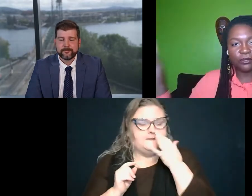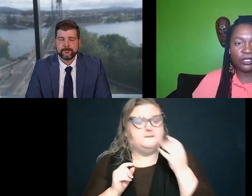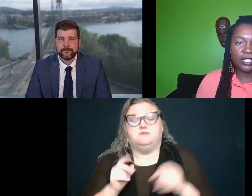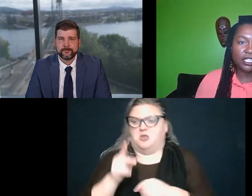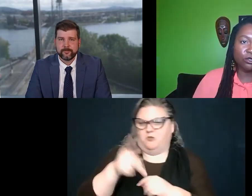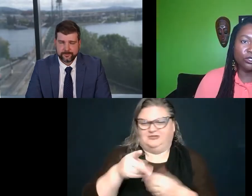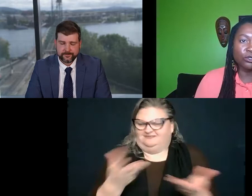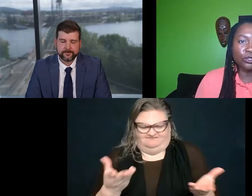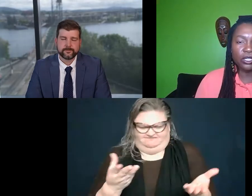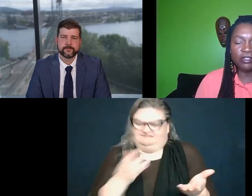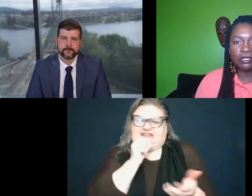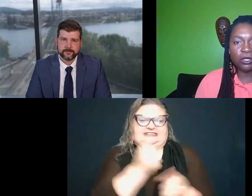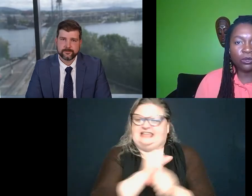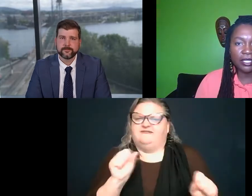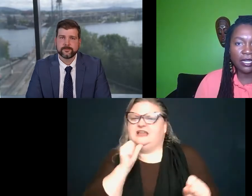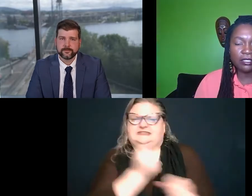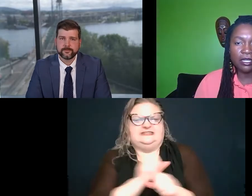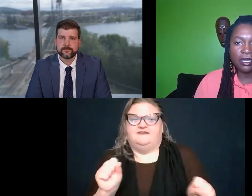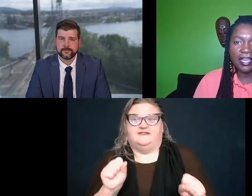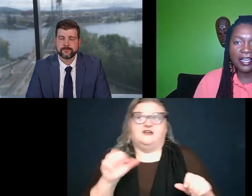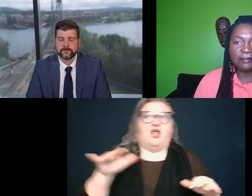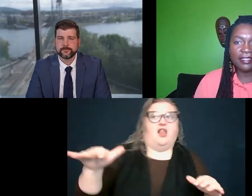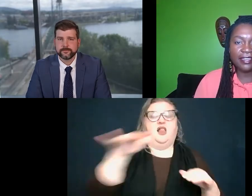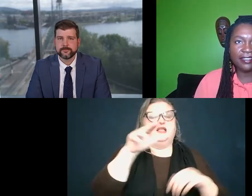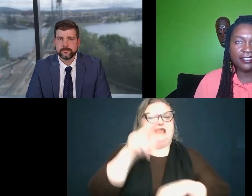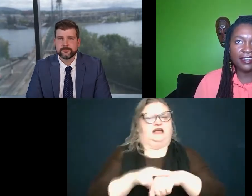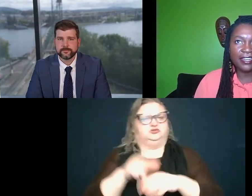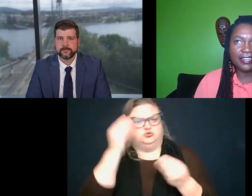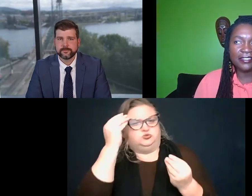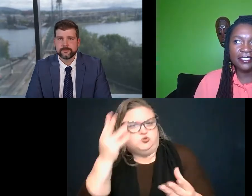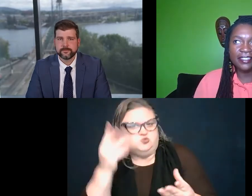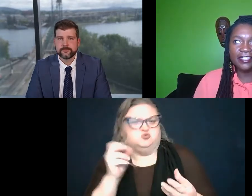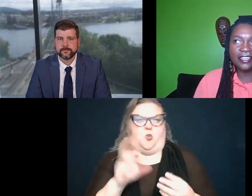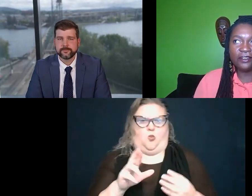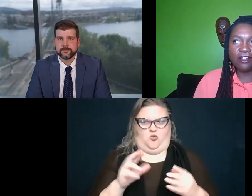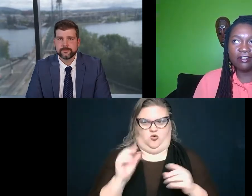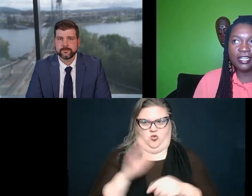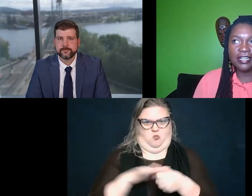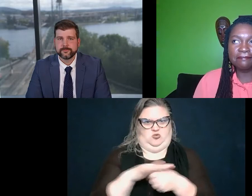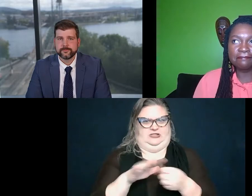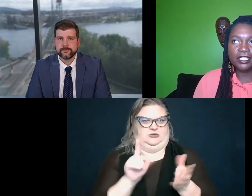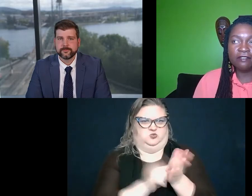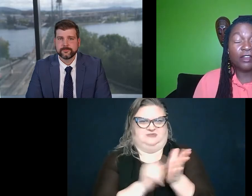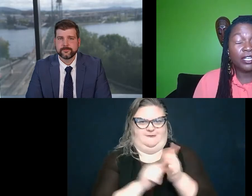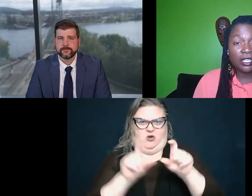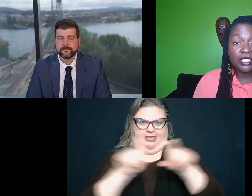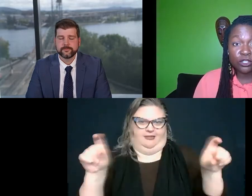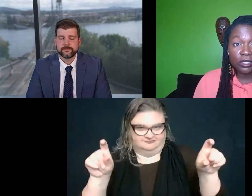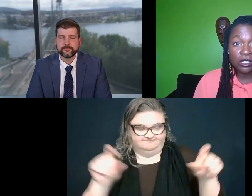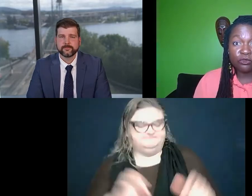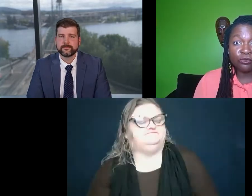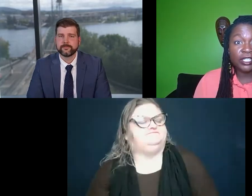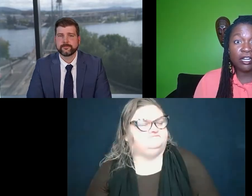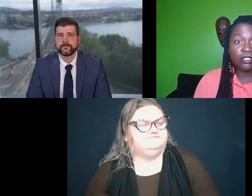being unsafe, whether it's in the national news or even some local headlines. I think there are